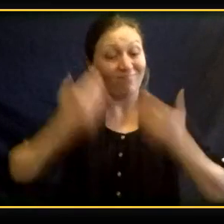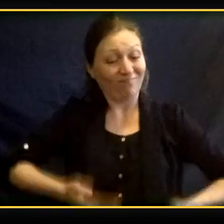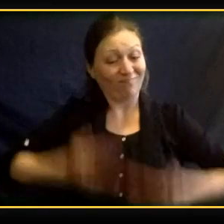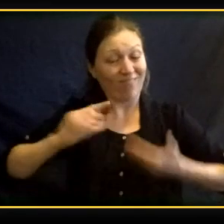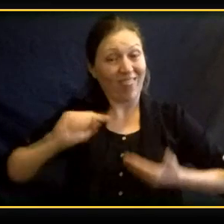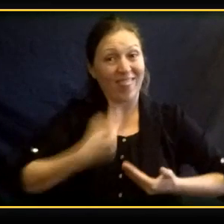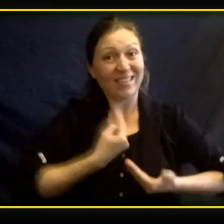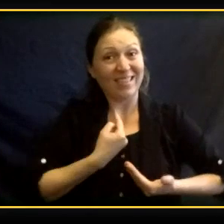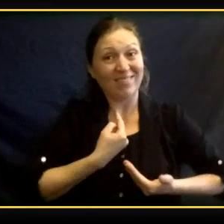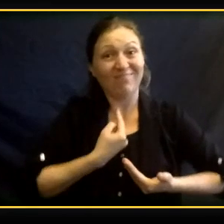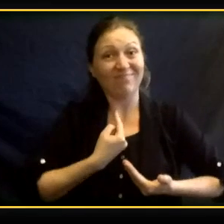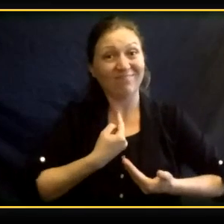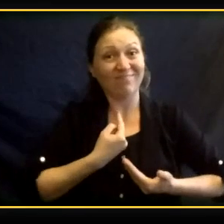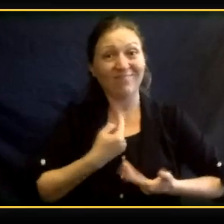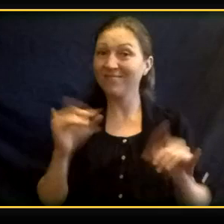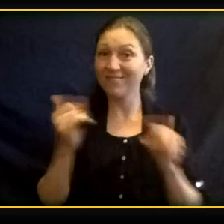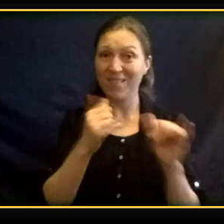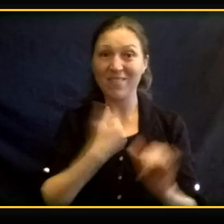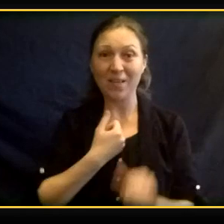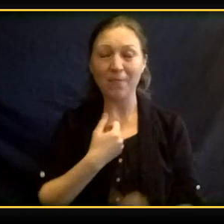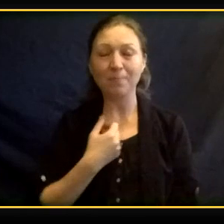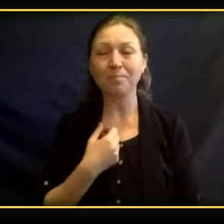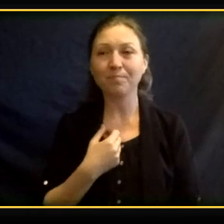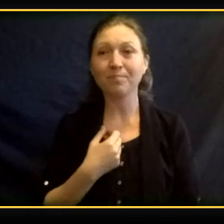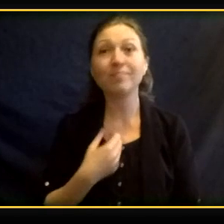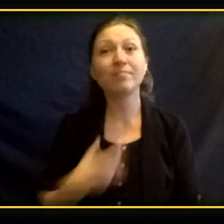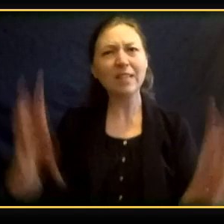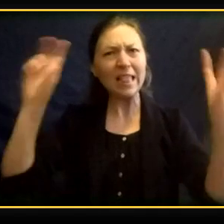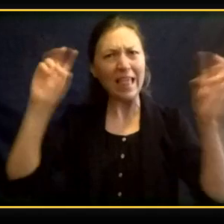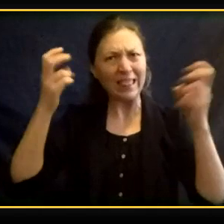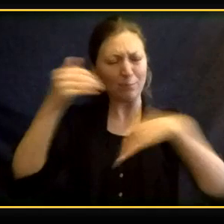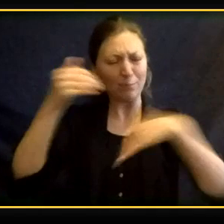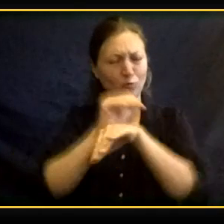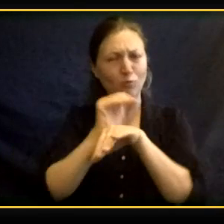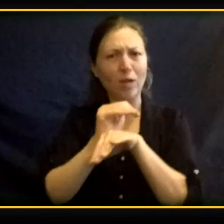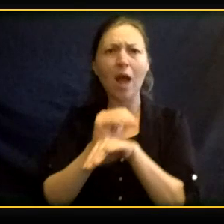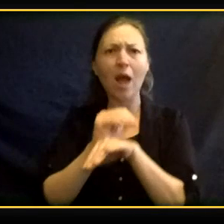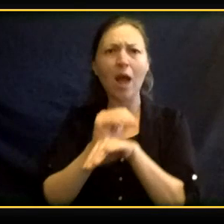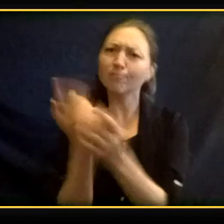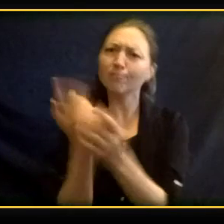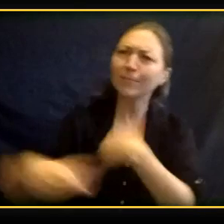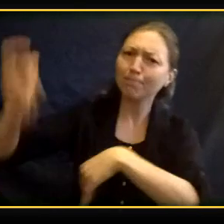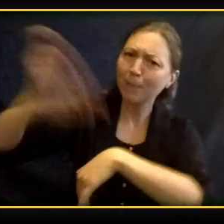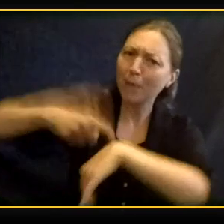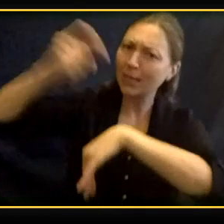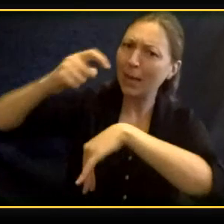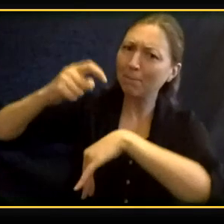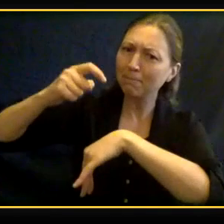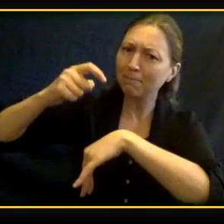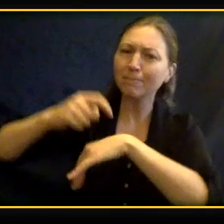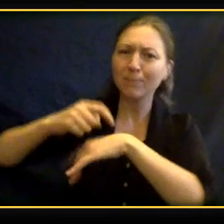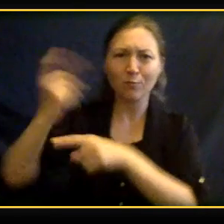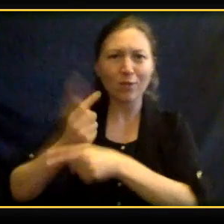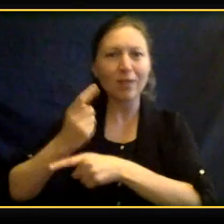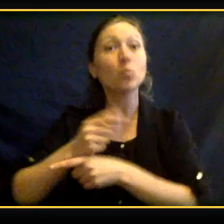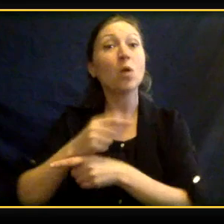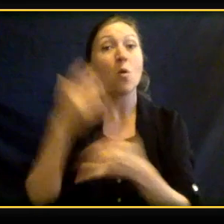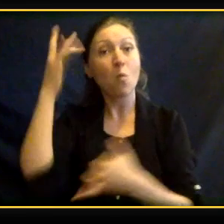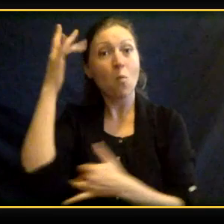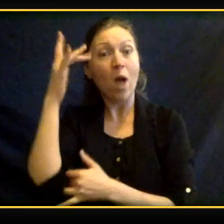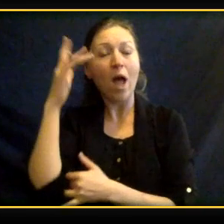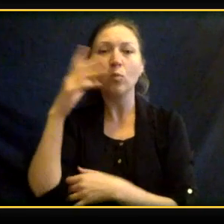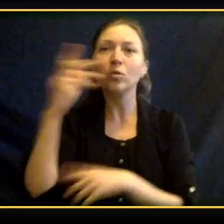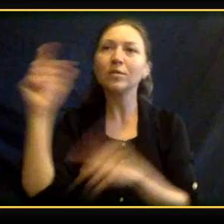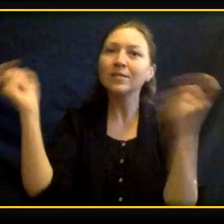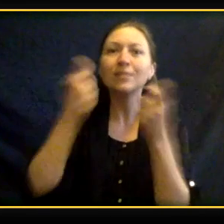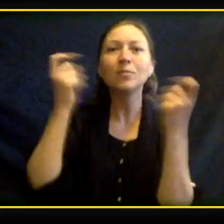this evening is It's About Time, a celebration of the 30th anniversary of the Americans with Disabilities